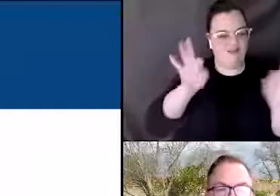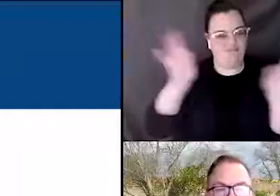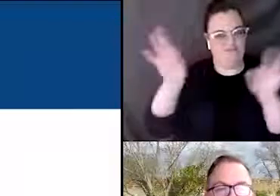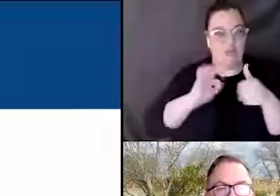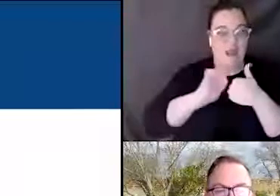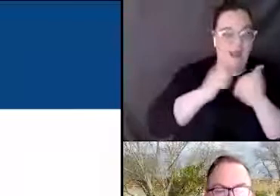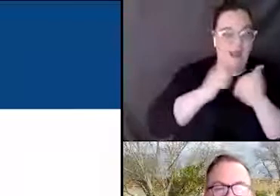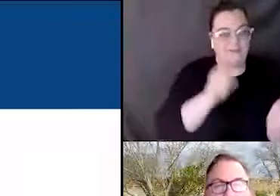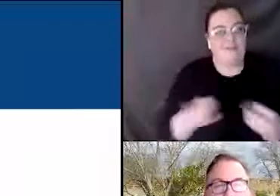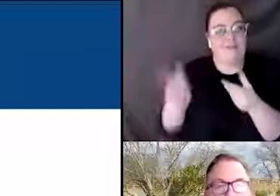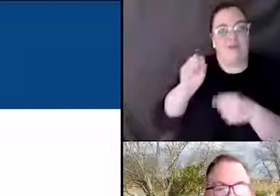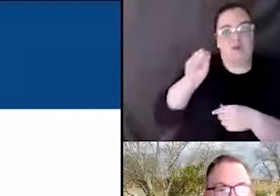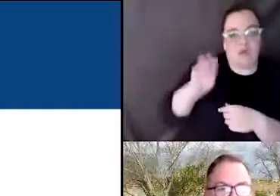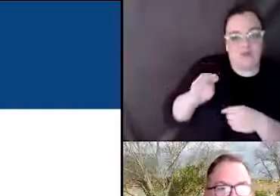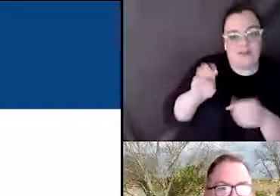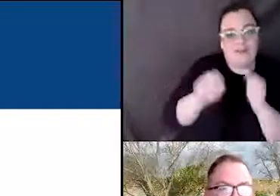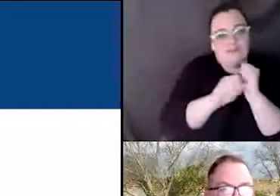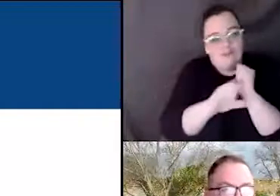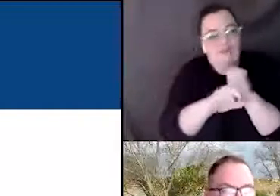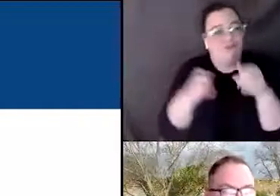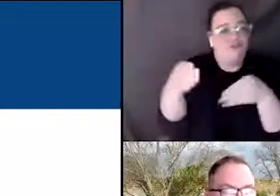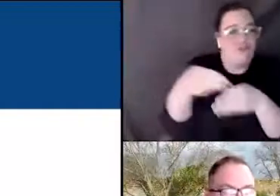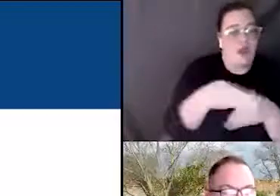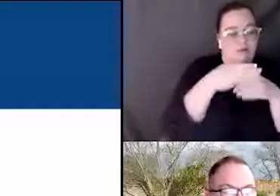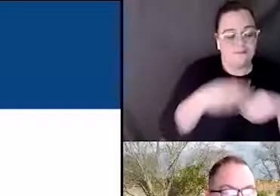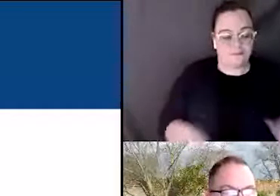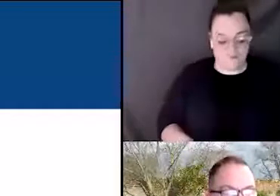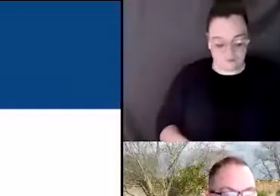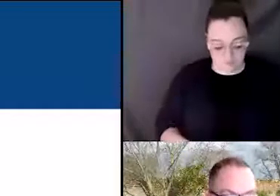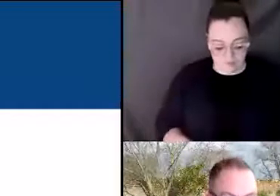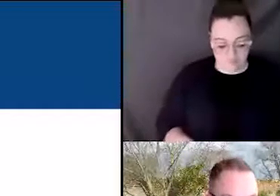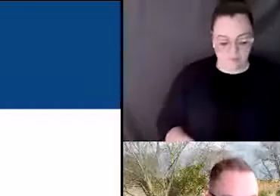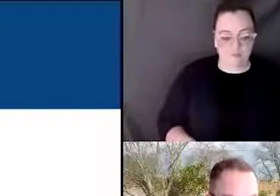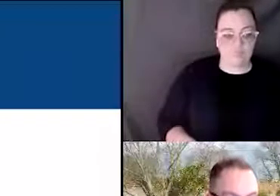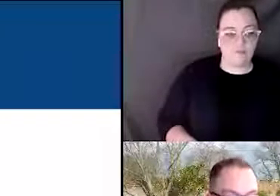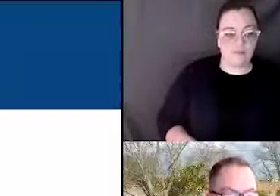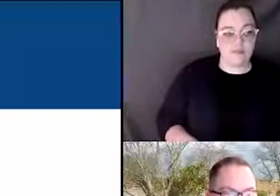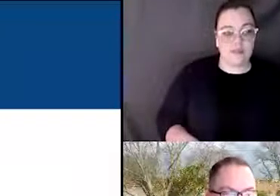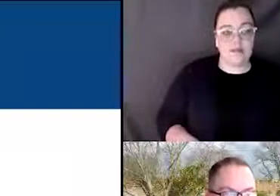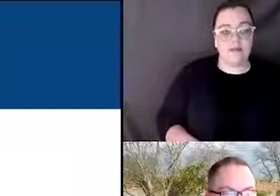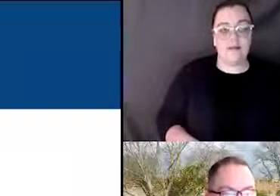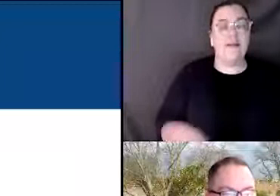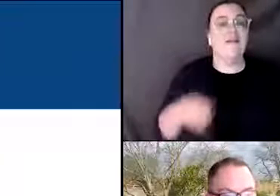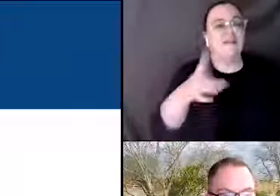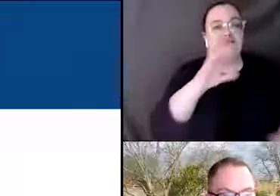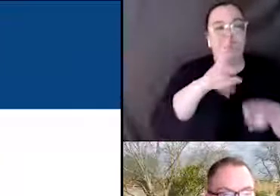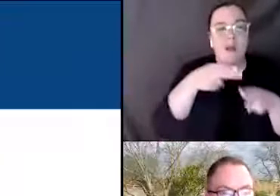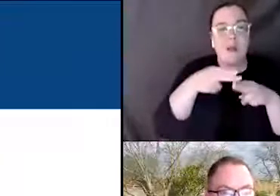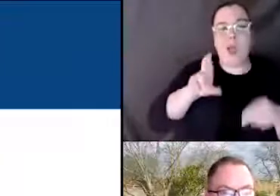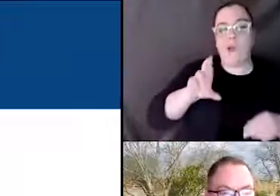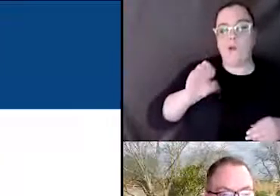makes that easy for you to share on social media and in other ways. we heard earlier about the use of rocket